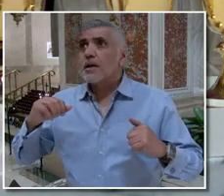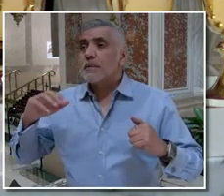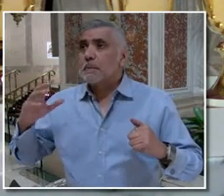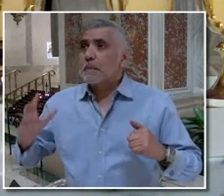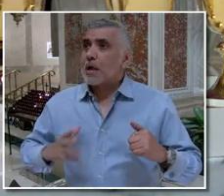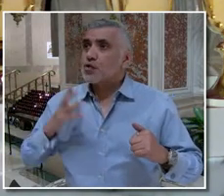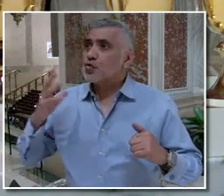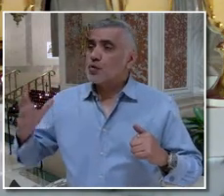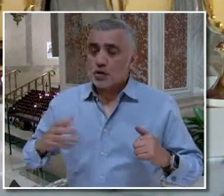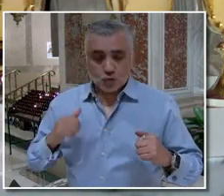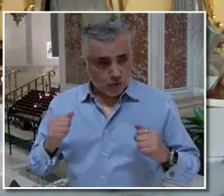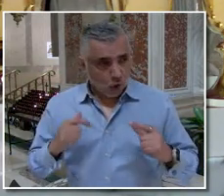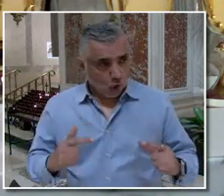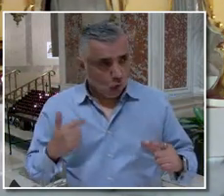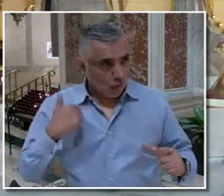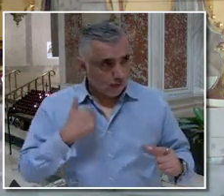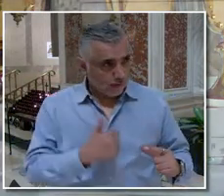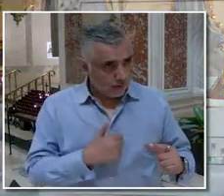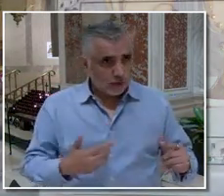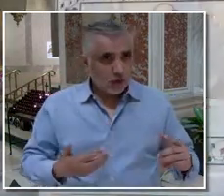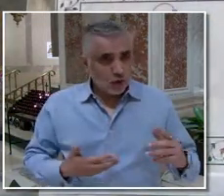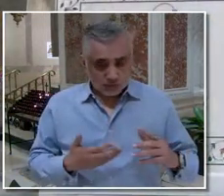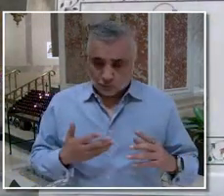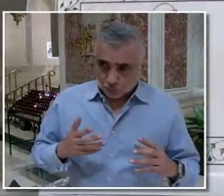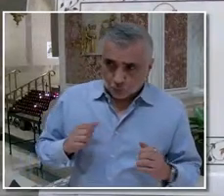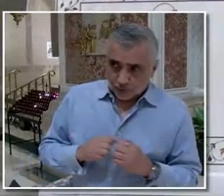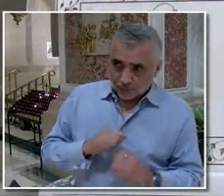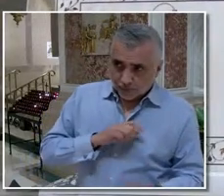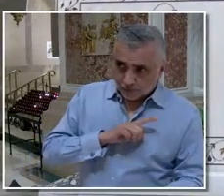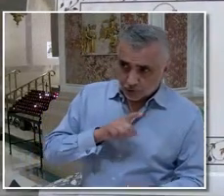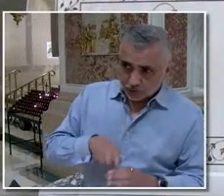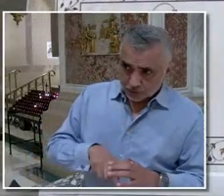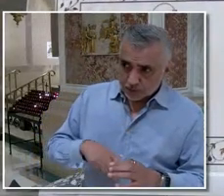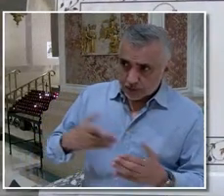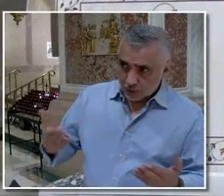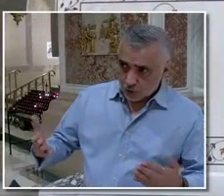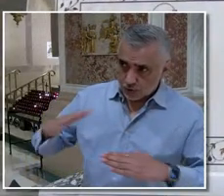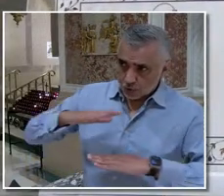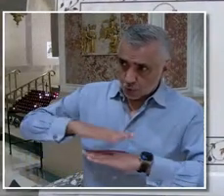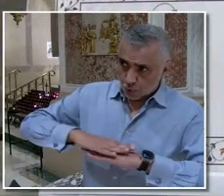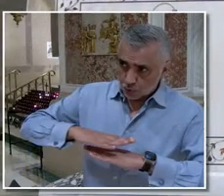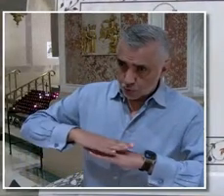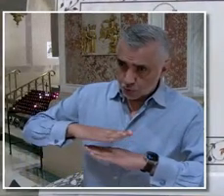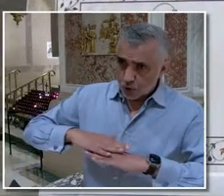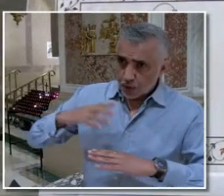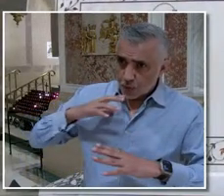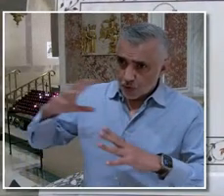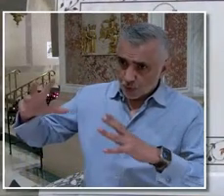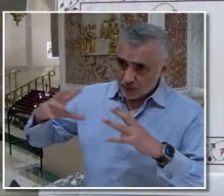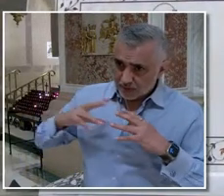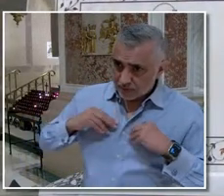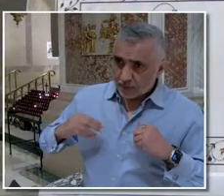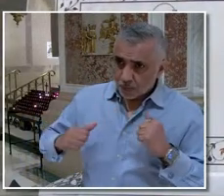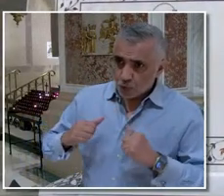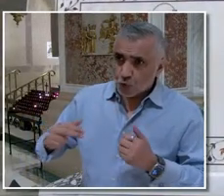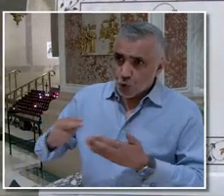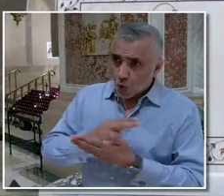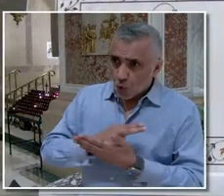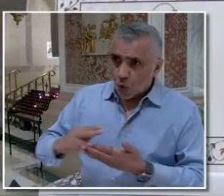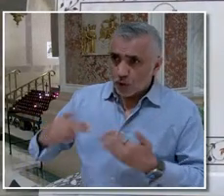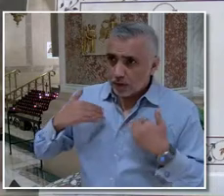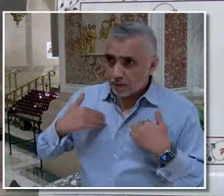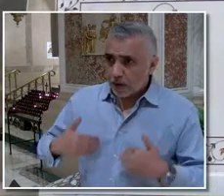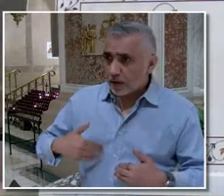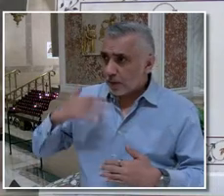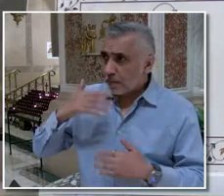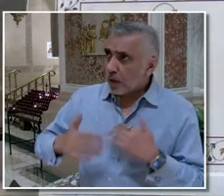that all of us who through this participation at the altar receive the most holy body and blood of